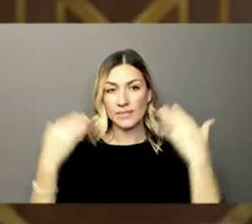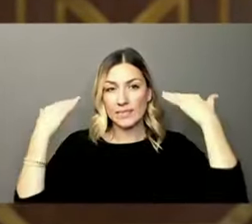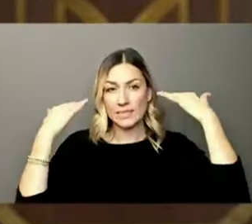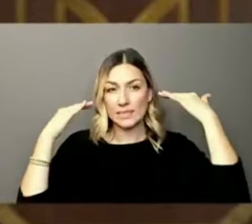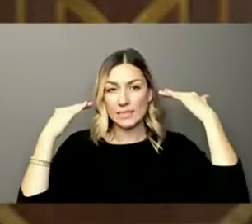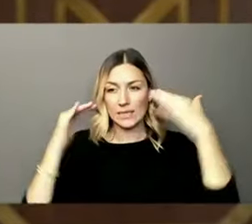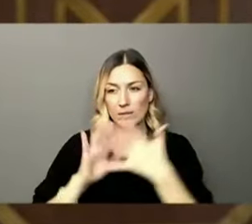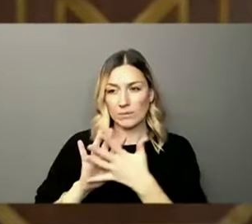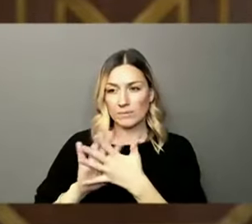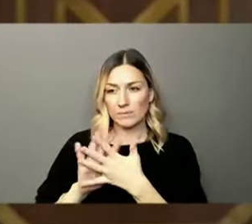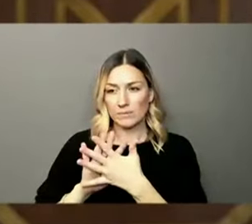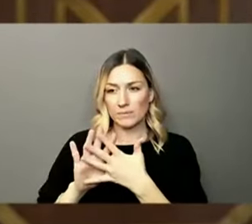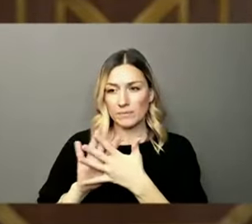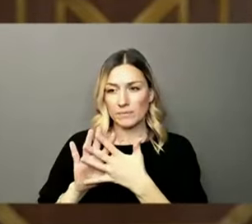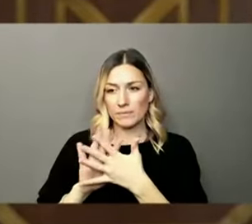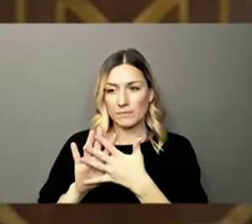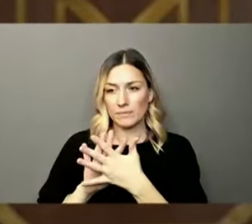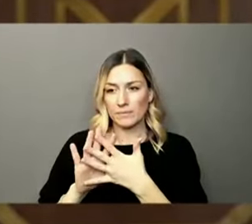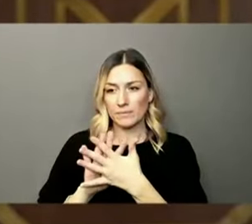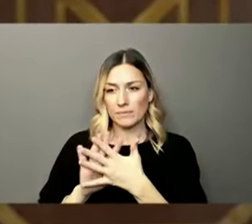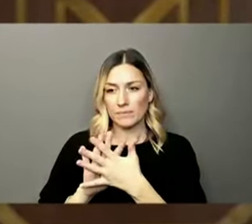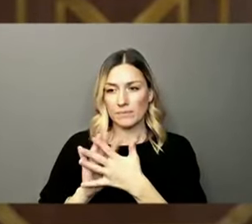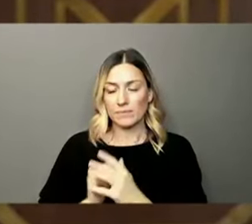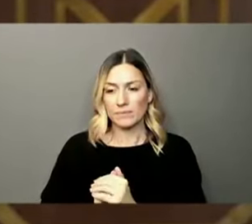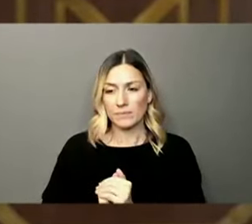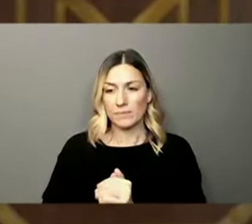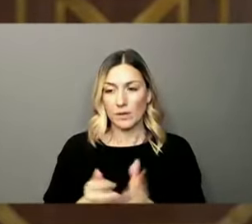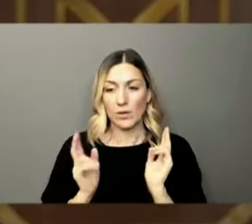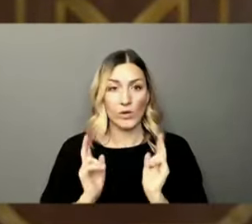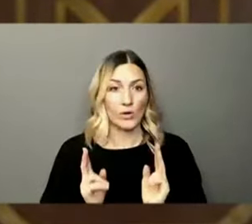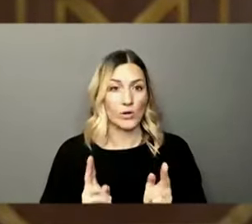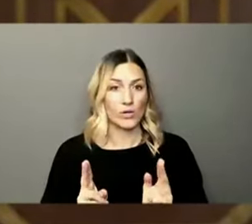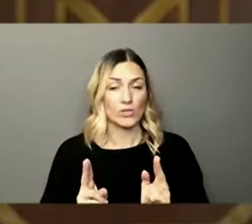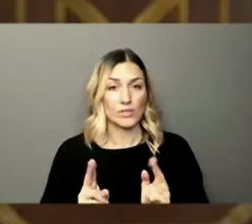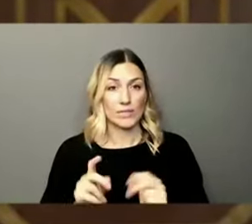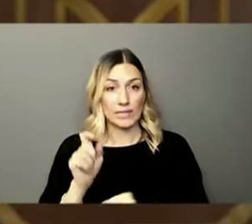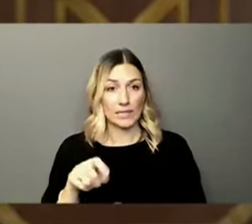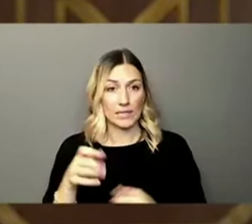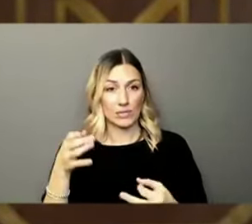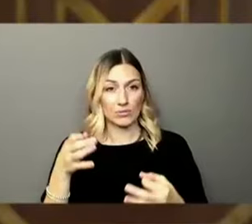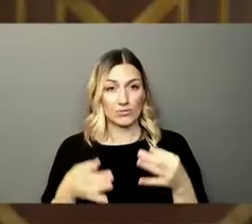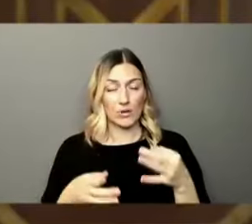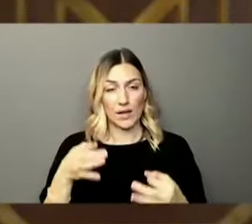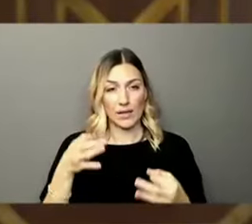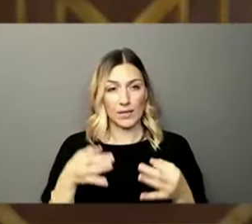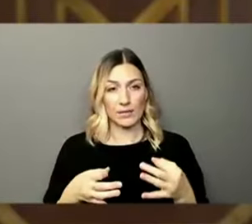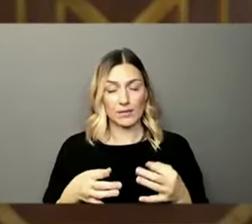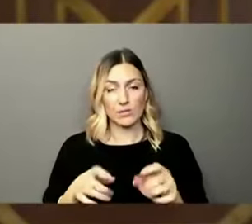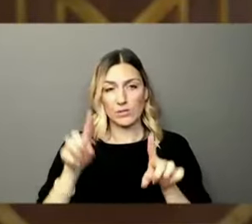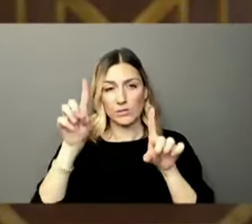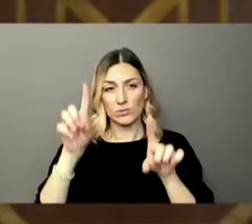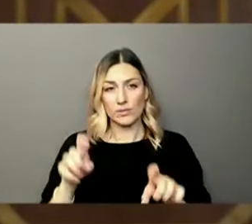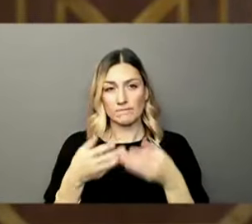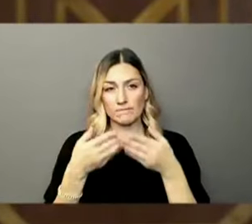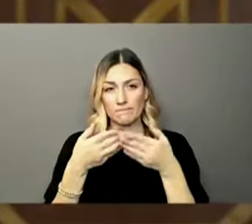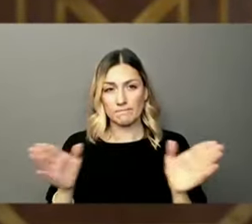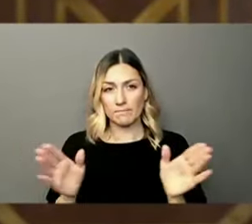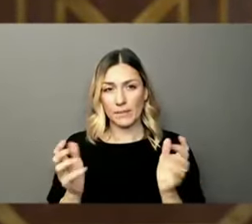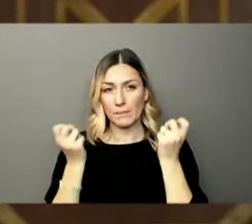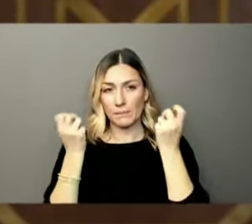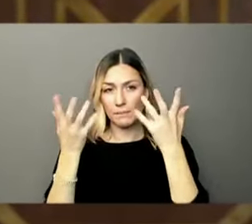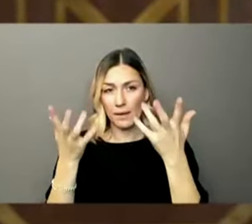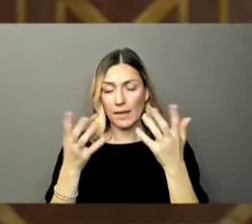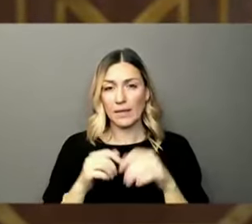We urgently, urgently need trials, large-scale trials, to test a broad array of repurposed drugs and develop of